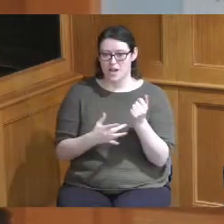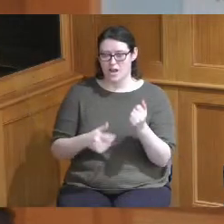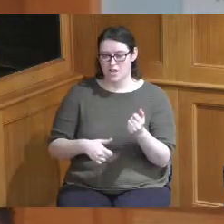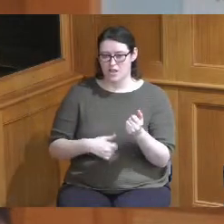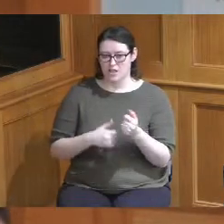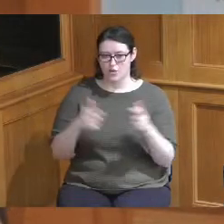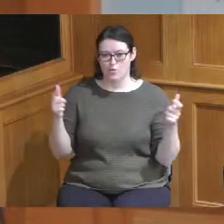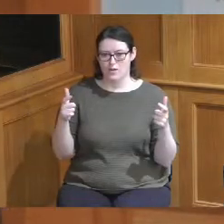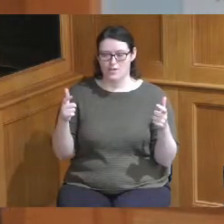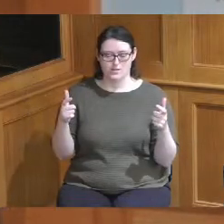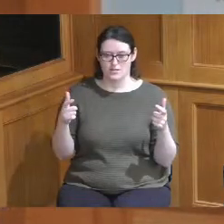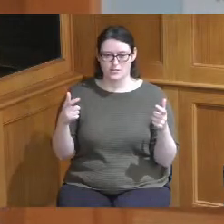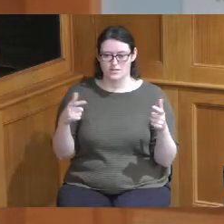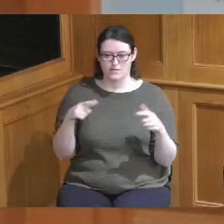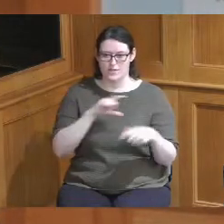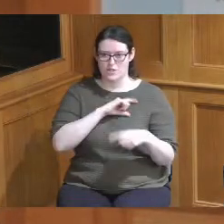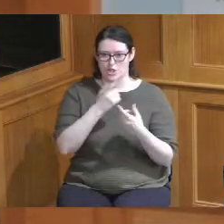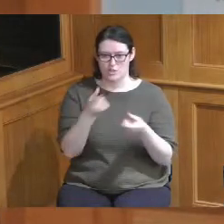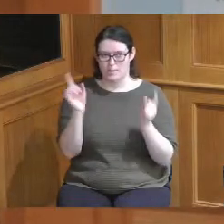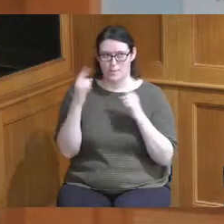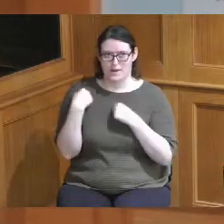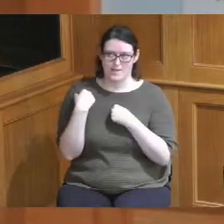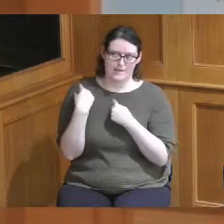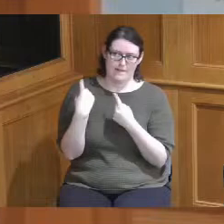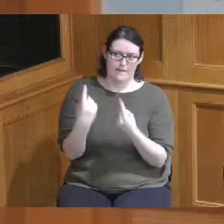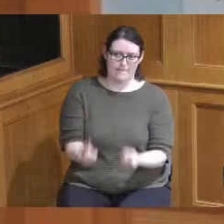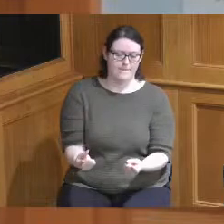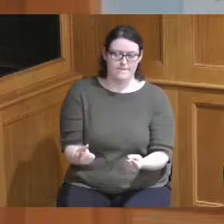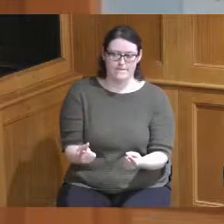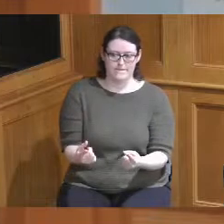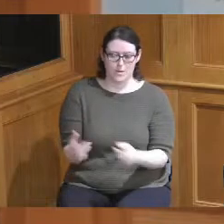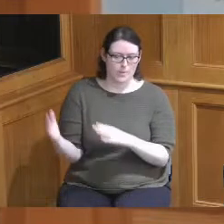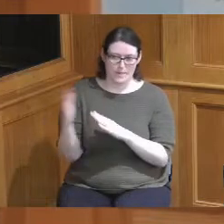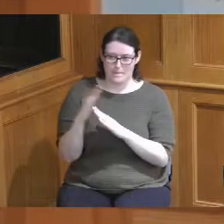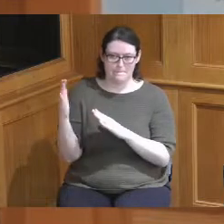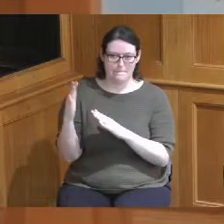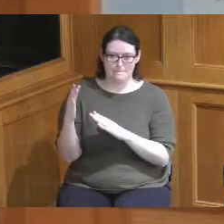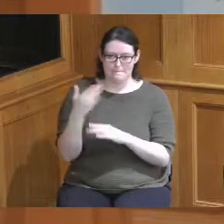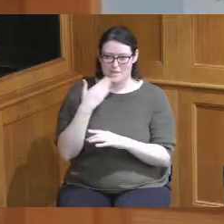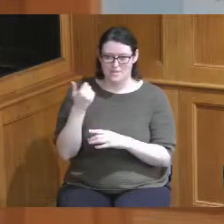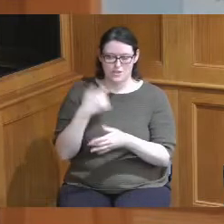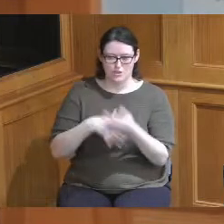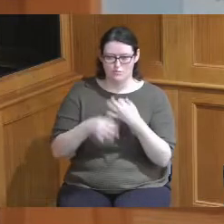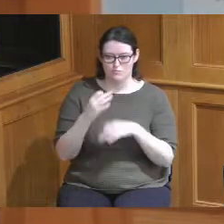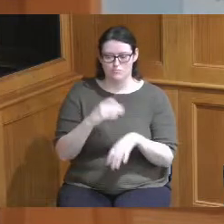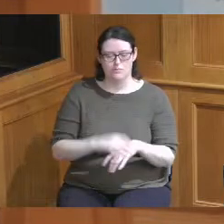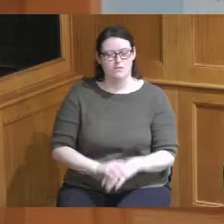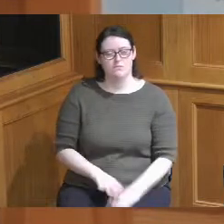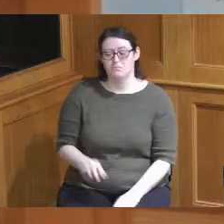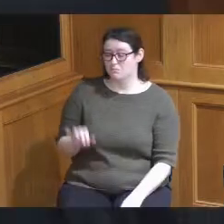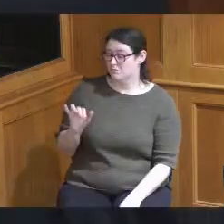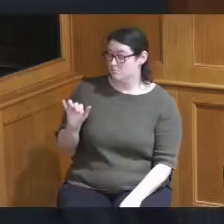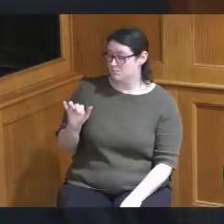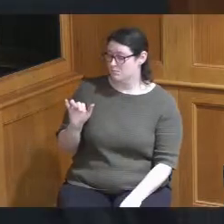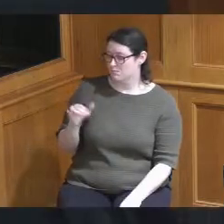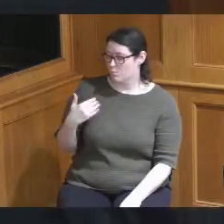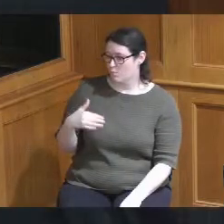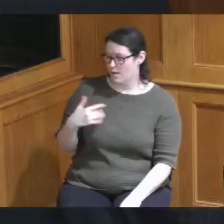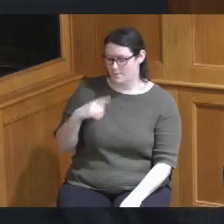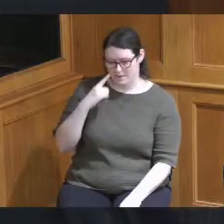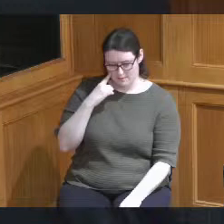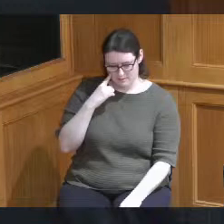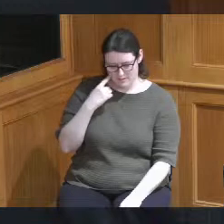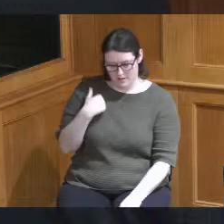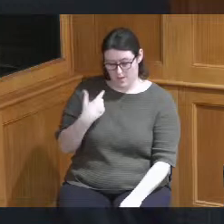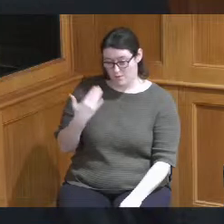of the Sheriff's Department. Mm-hmm. And there's no doubt about that. Yeah, okay. Yeah, and I think, gosh, back when I was at